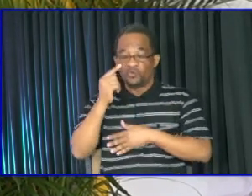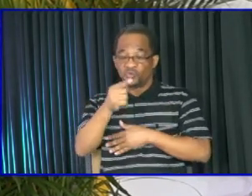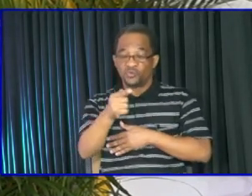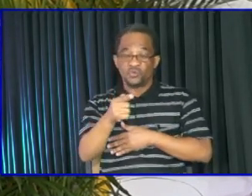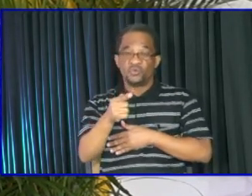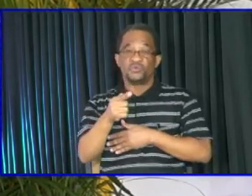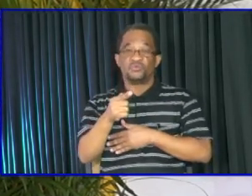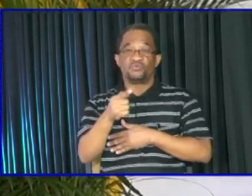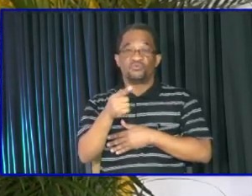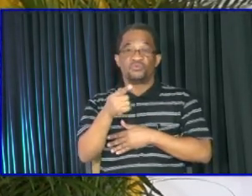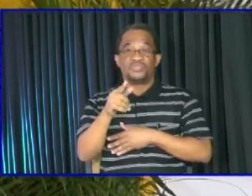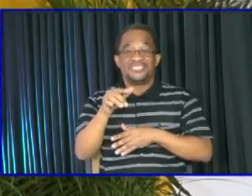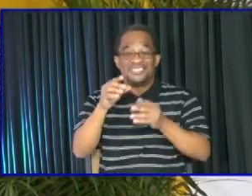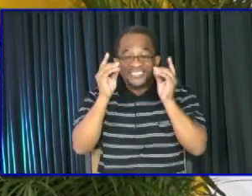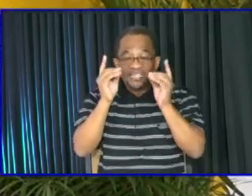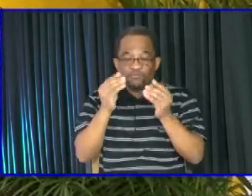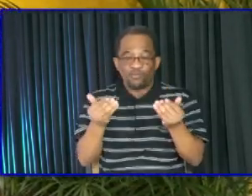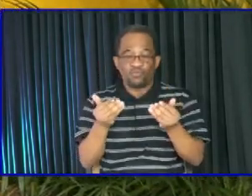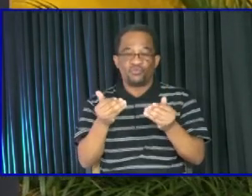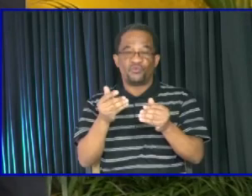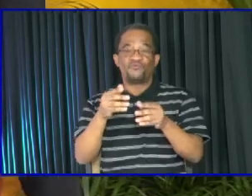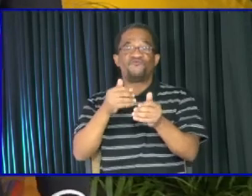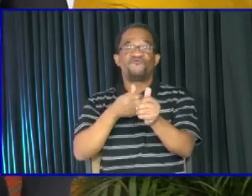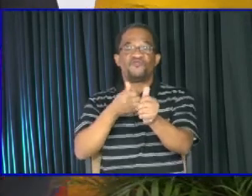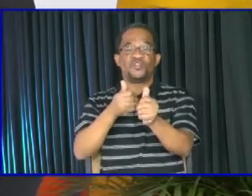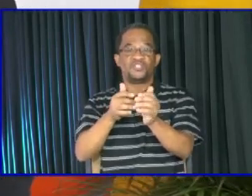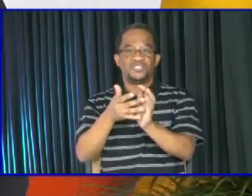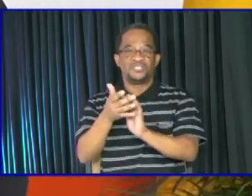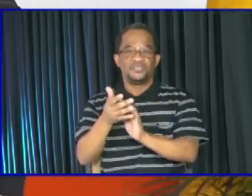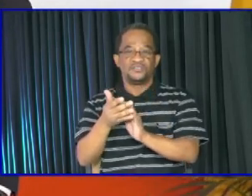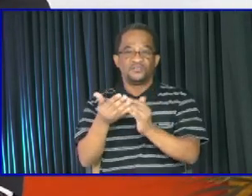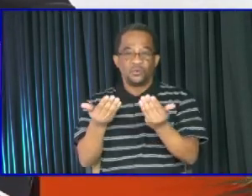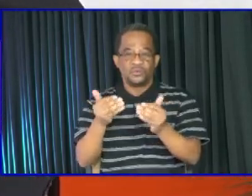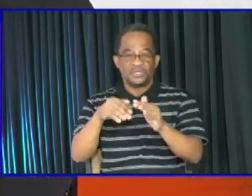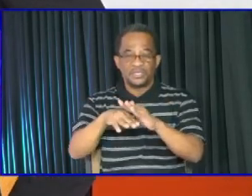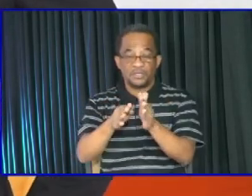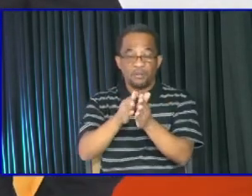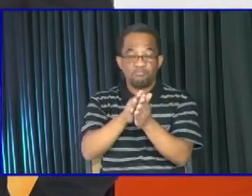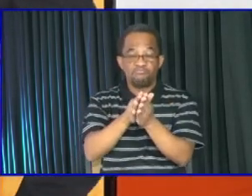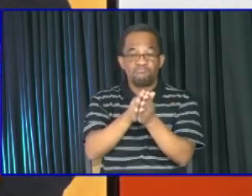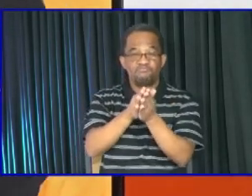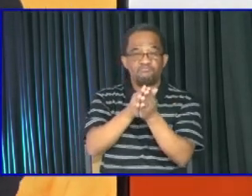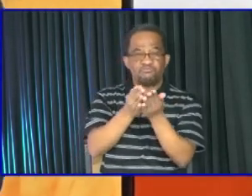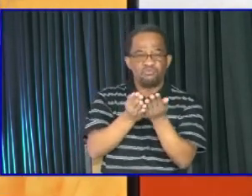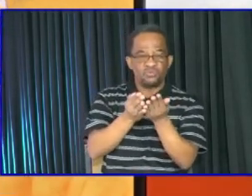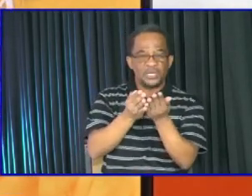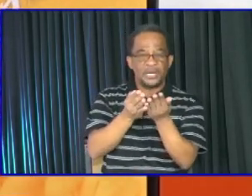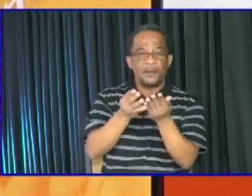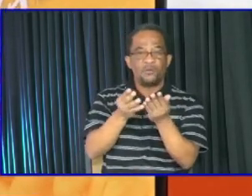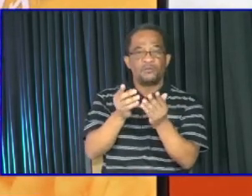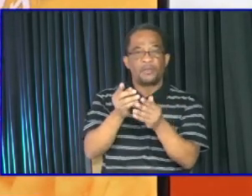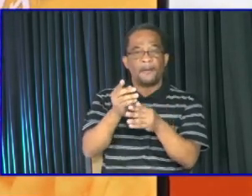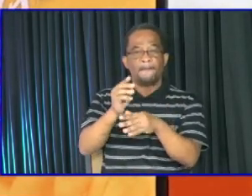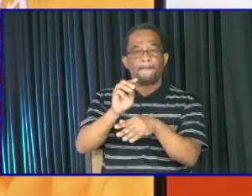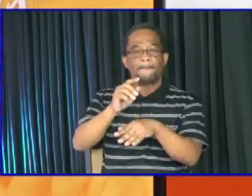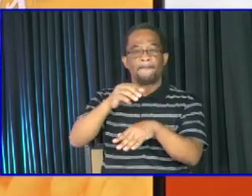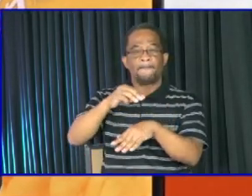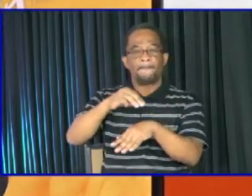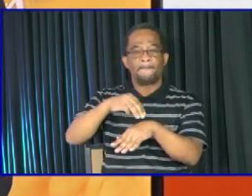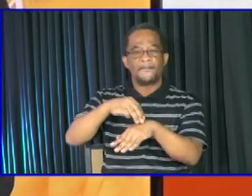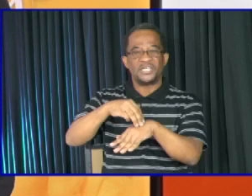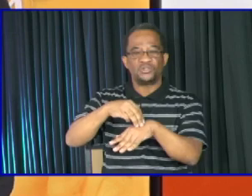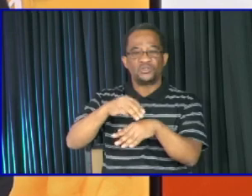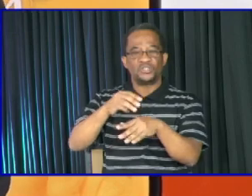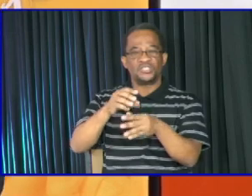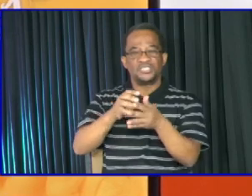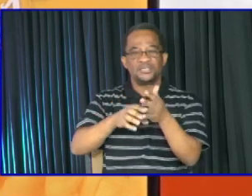to follow Jesus Christ. So we go to the book, St. Matthew chapter 27. The